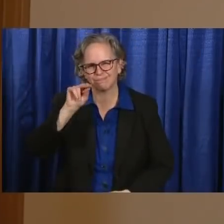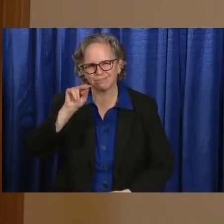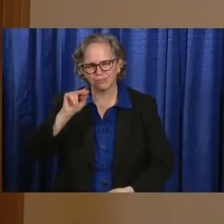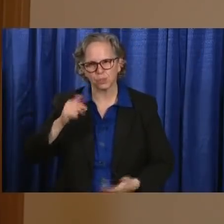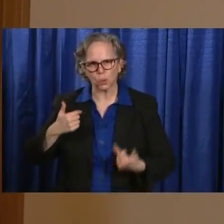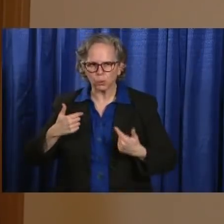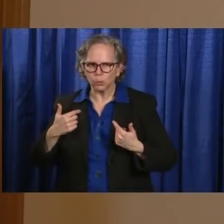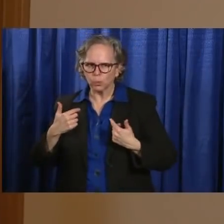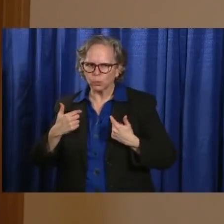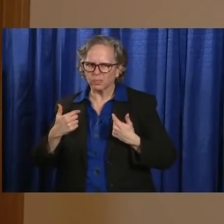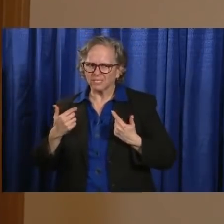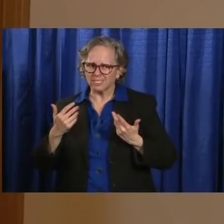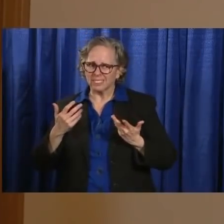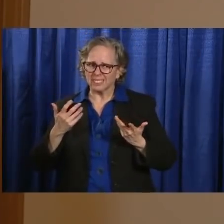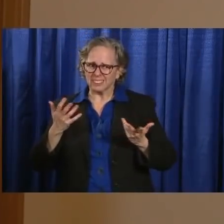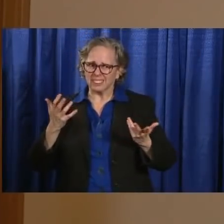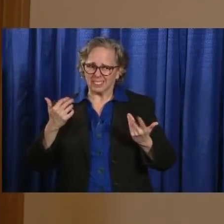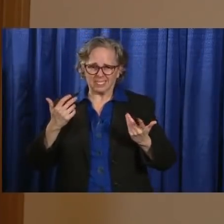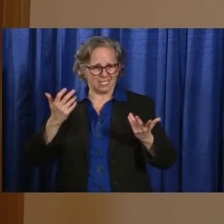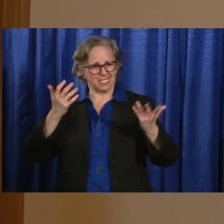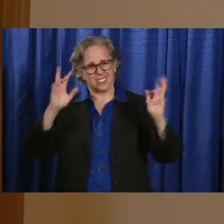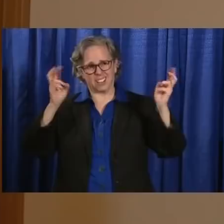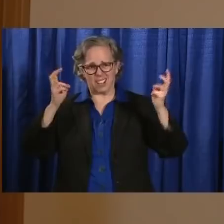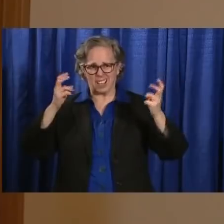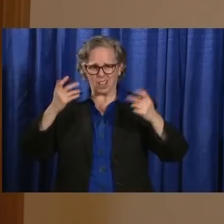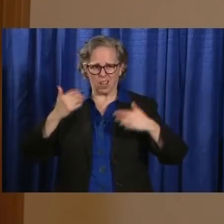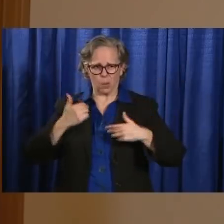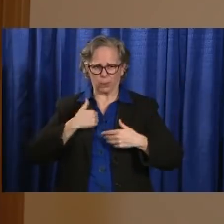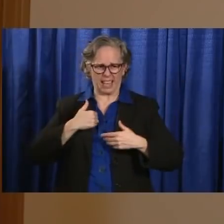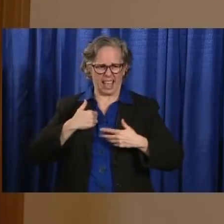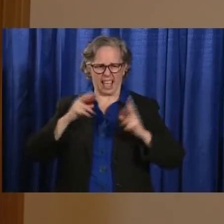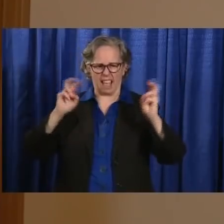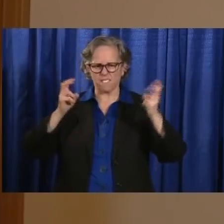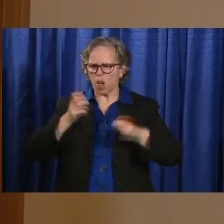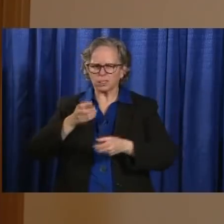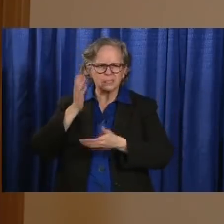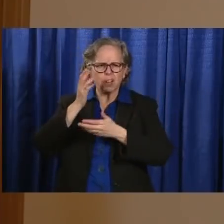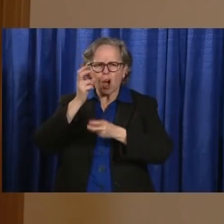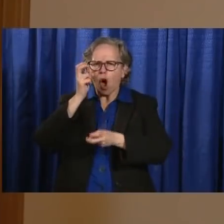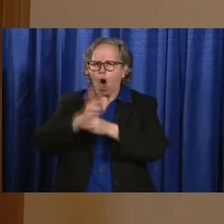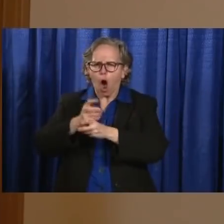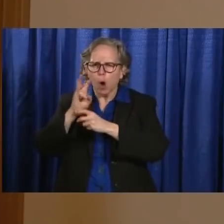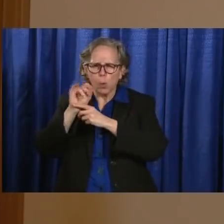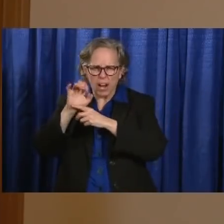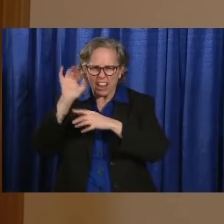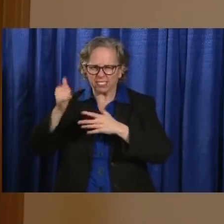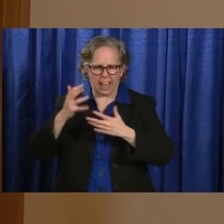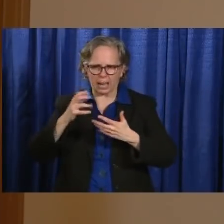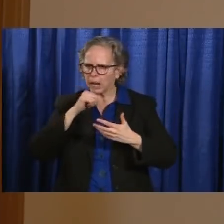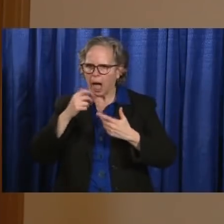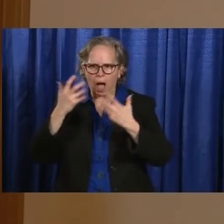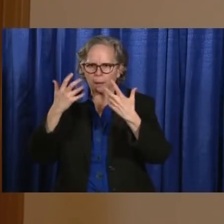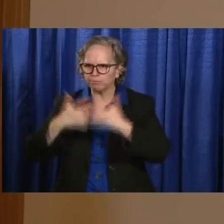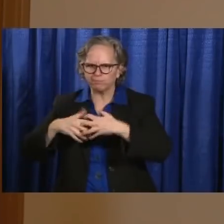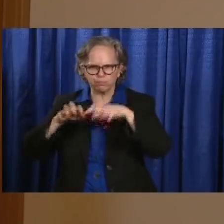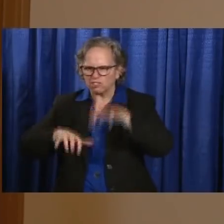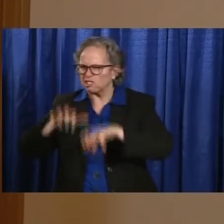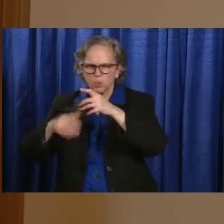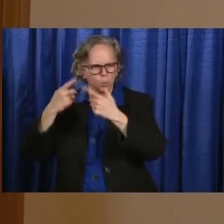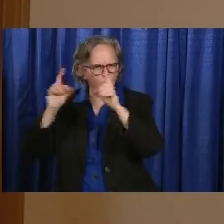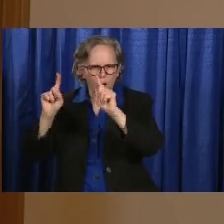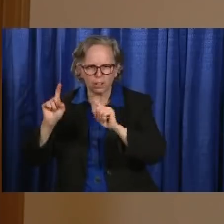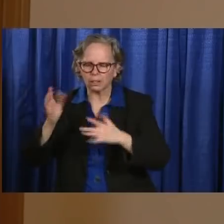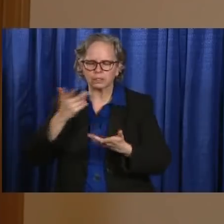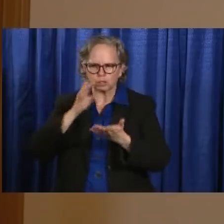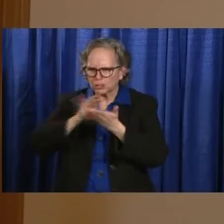clunky hardware, this is just truth again, to track stuff like this, and it just wasn't robust enough for a pandemic